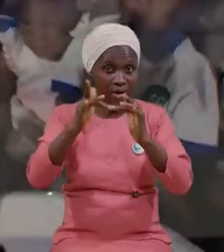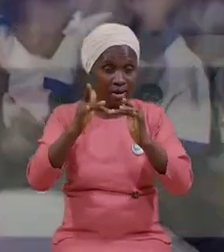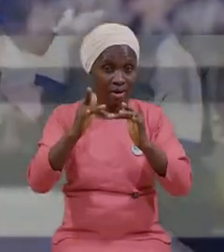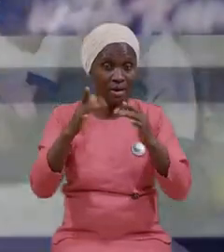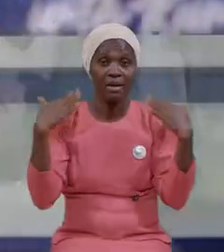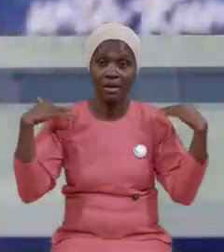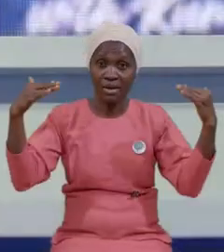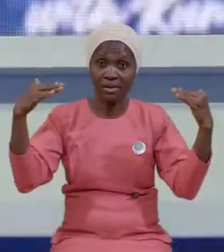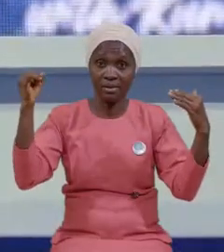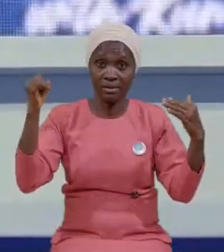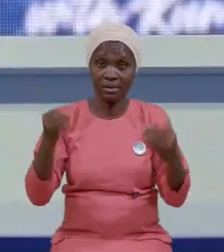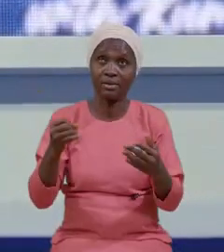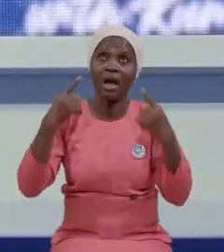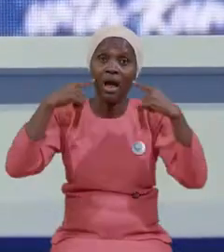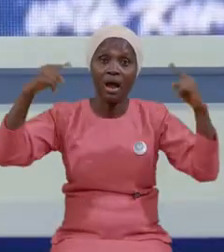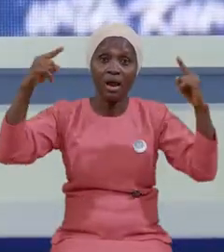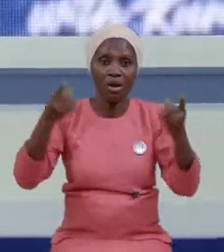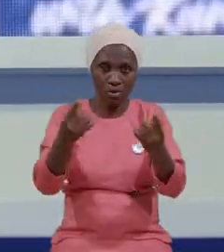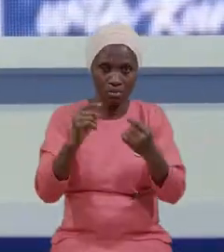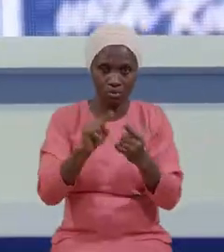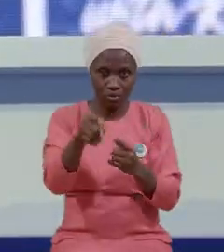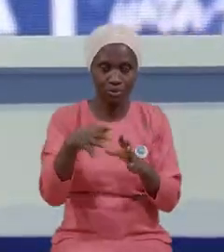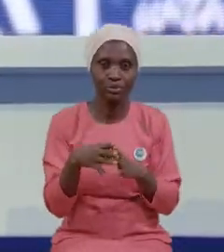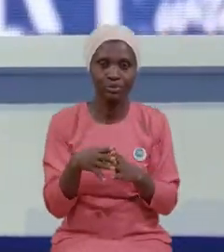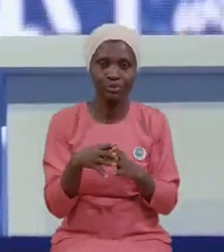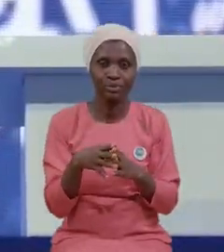Angel's announcement coming to you,